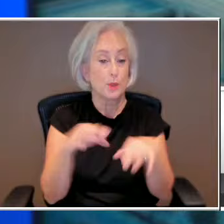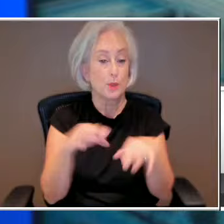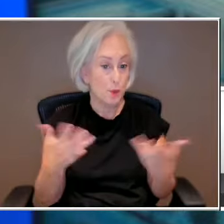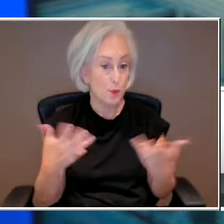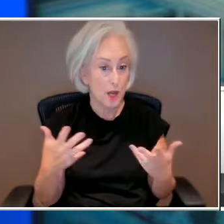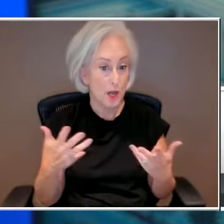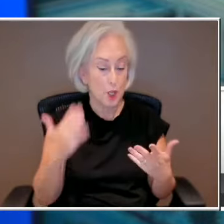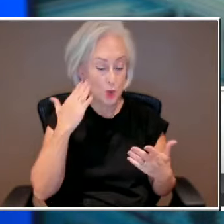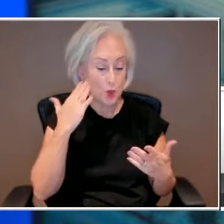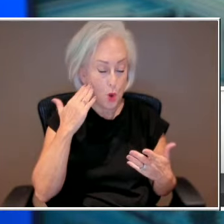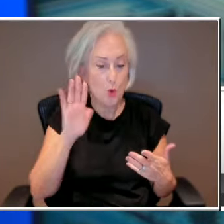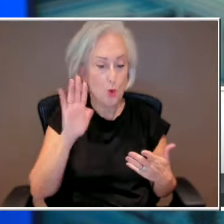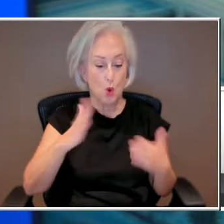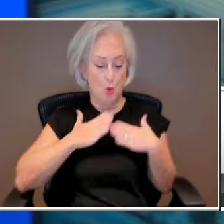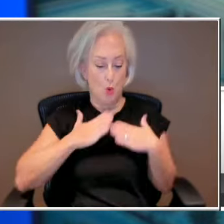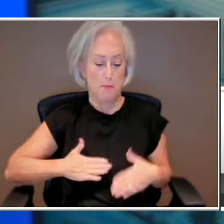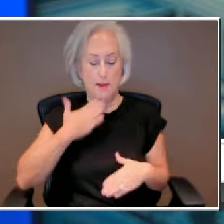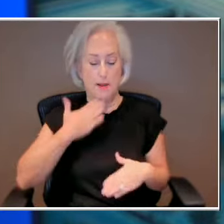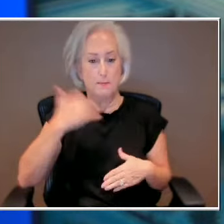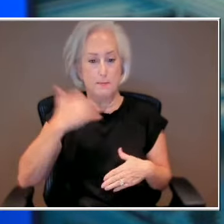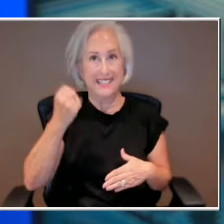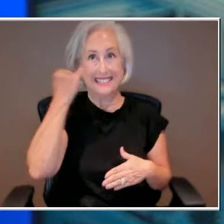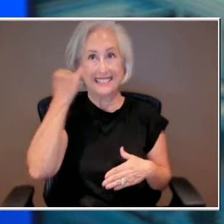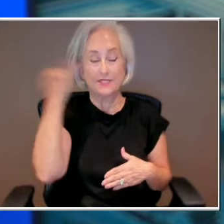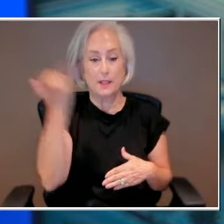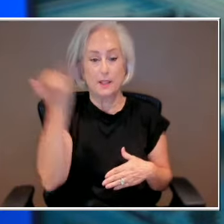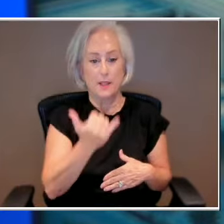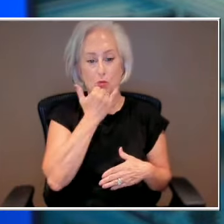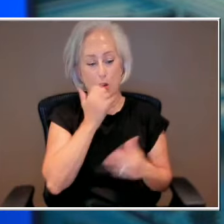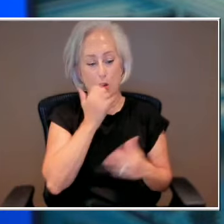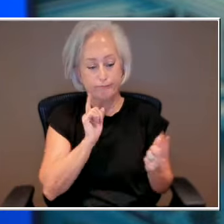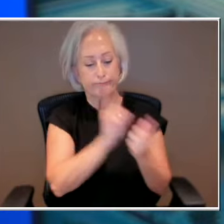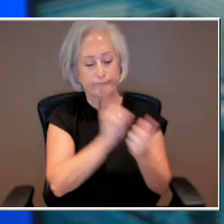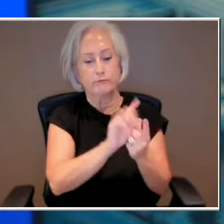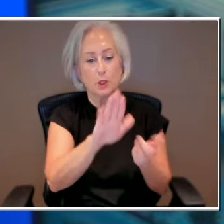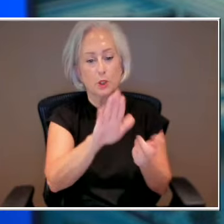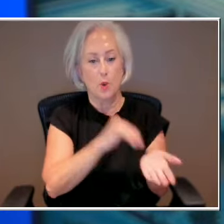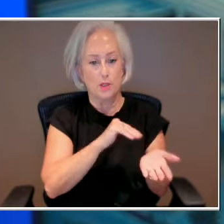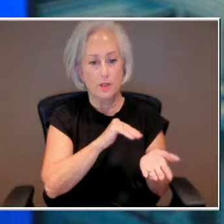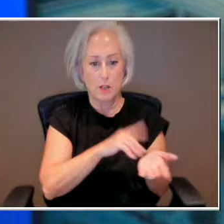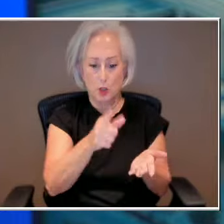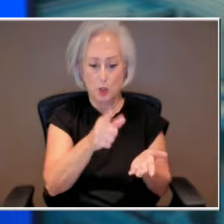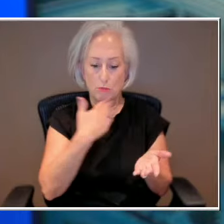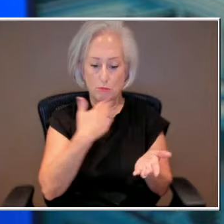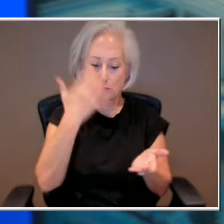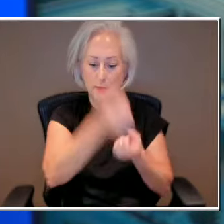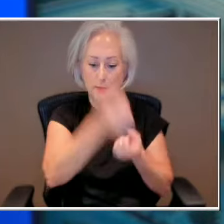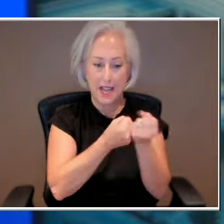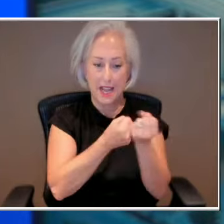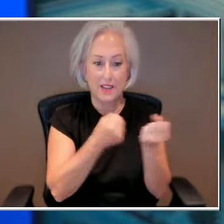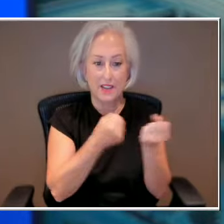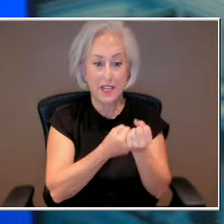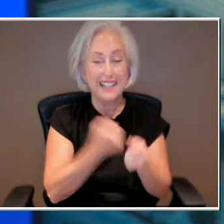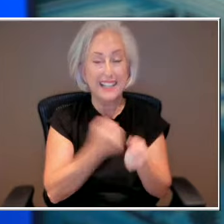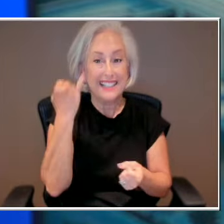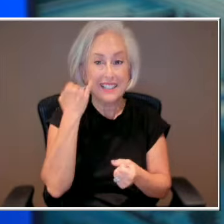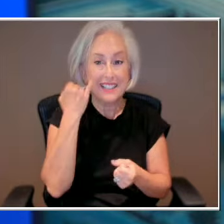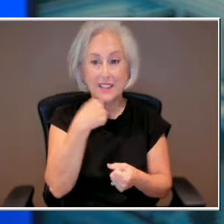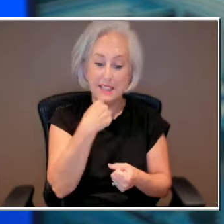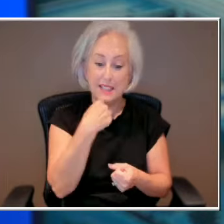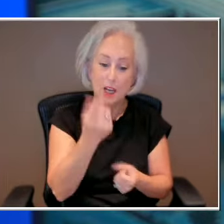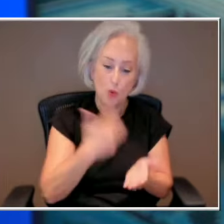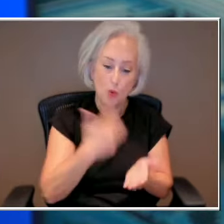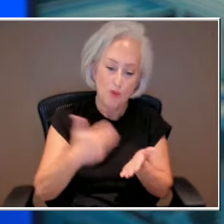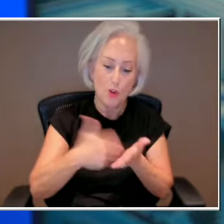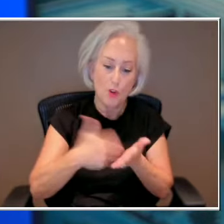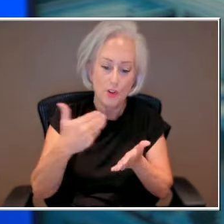If something's wrong, go to the doctor. You're your own best advocate. But if you keep getting told, oh, it's nothing, but you still feel like it